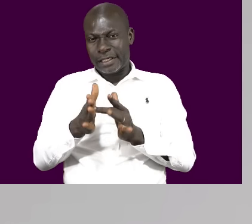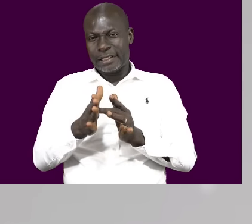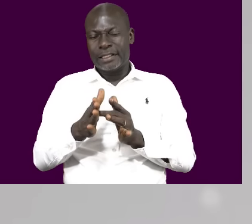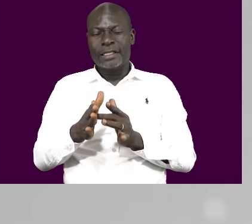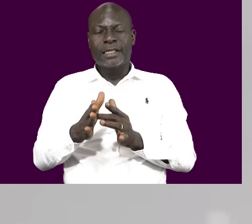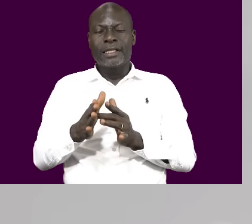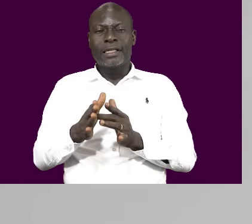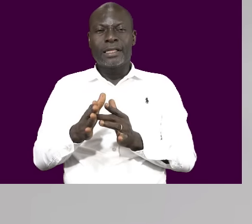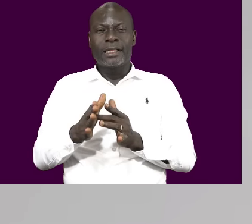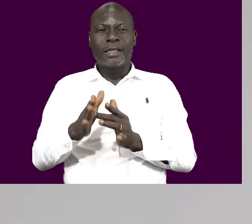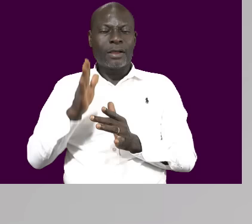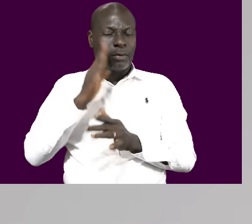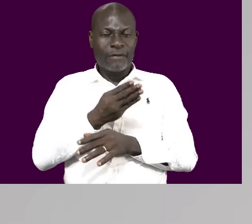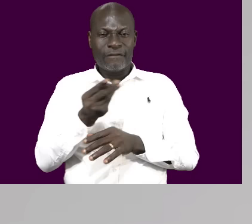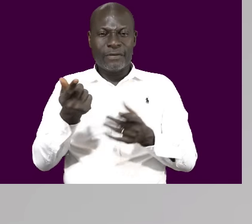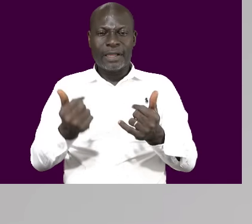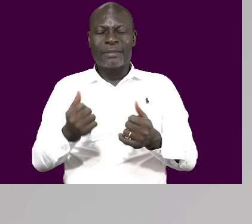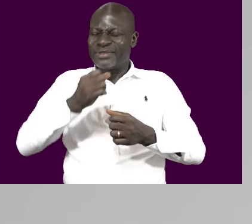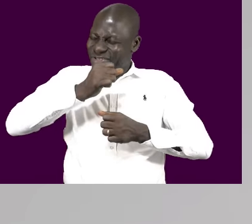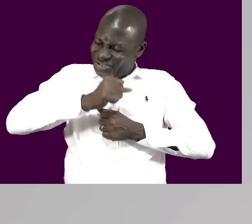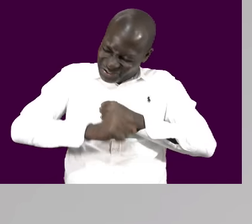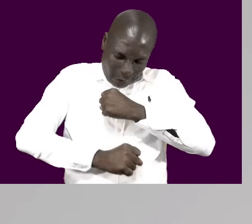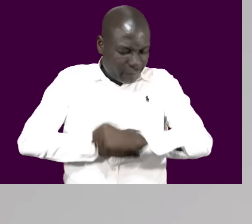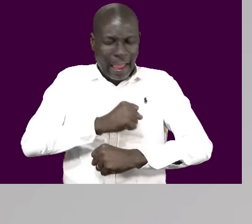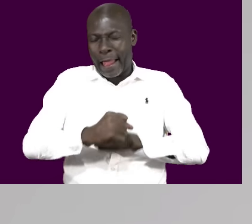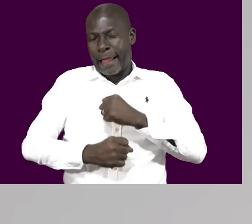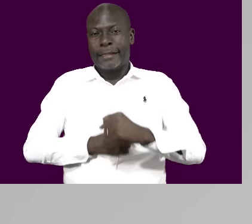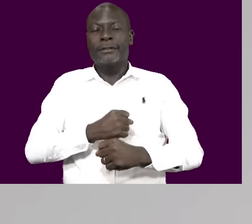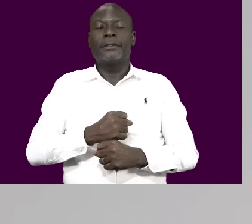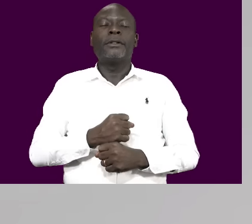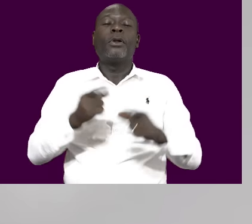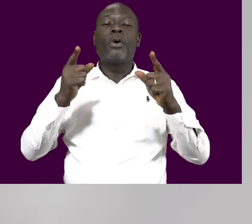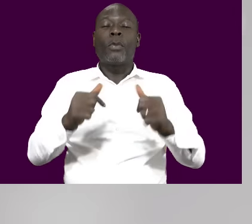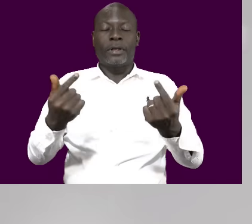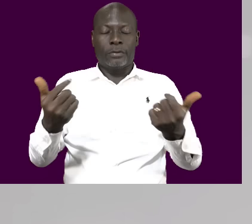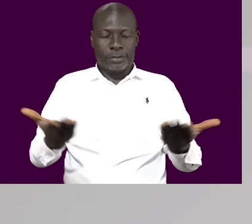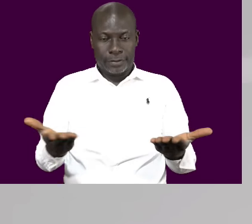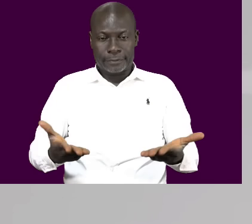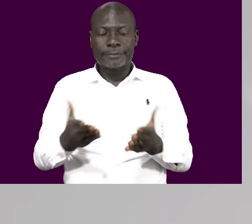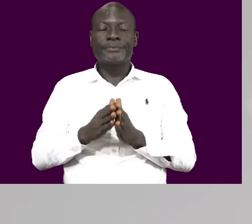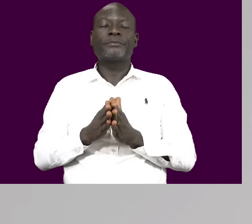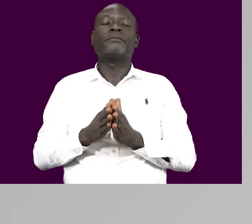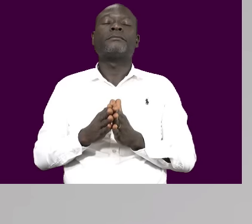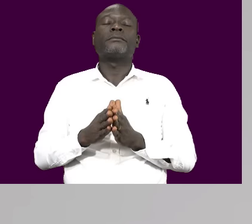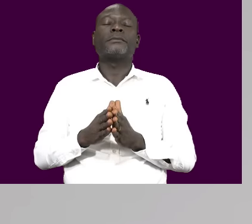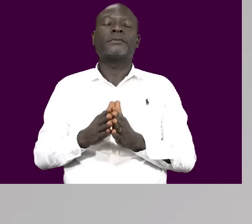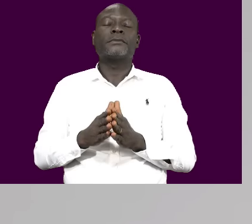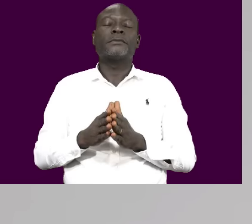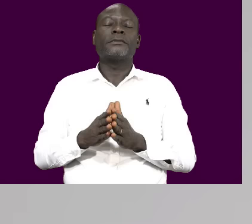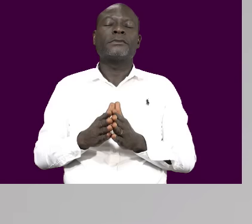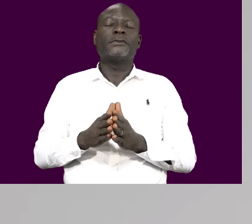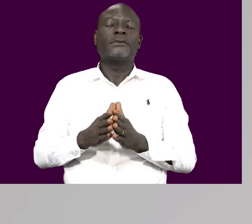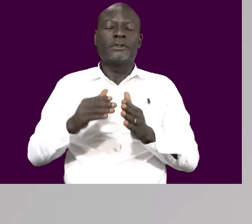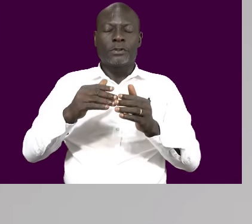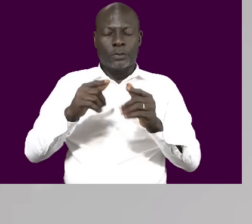no. Ohuna mane pa ebra oba iwiase no. Na mane huna ohunu